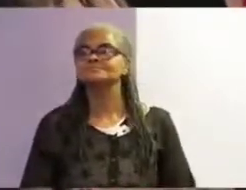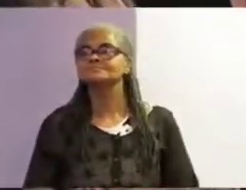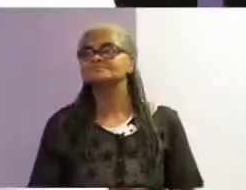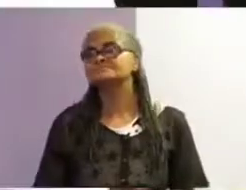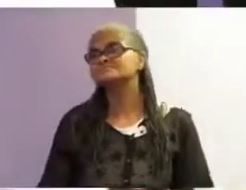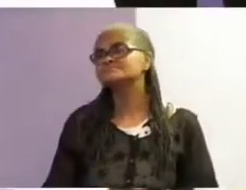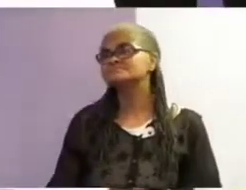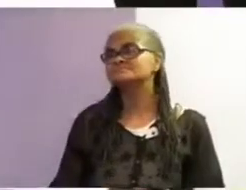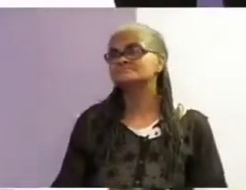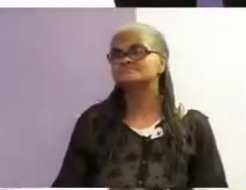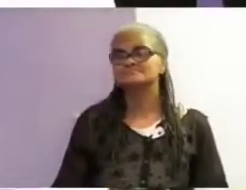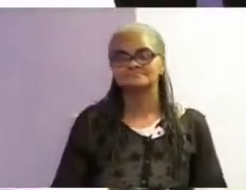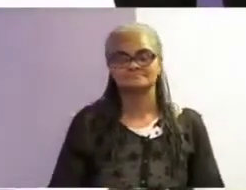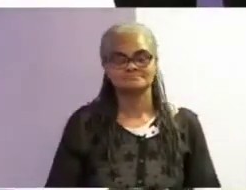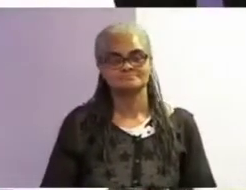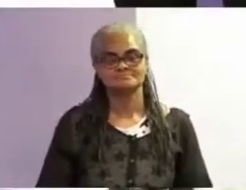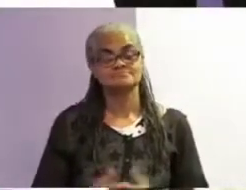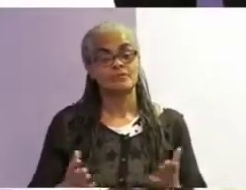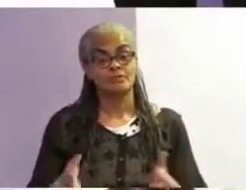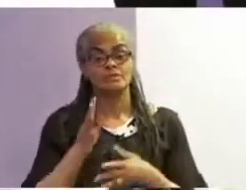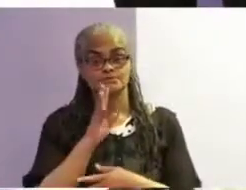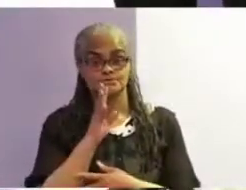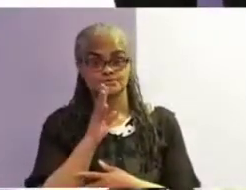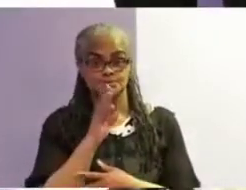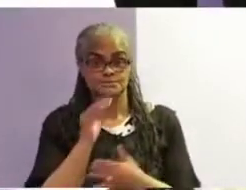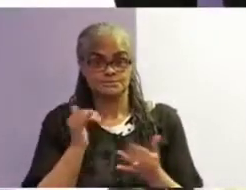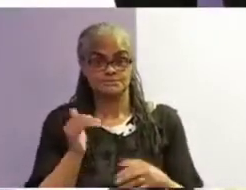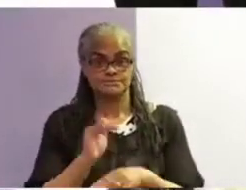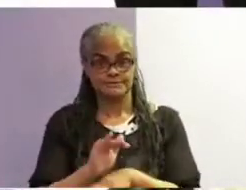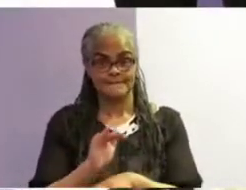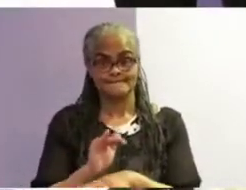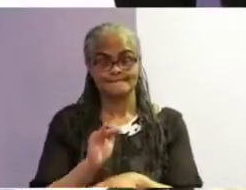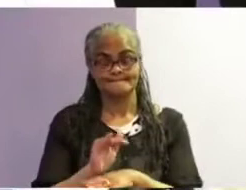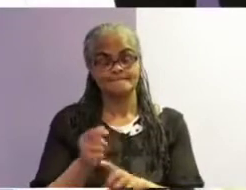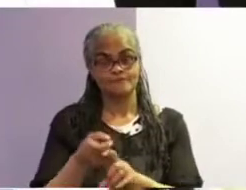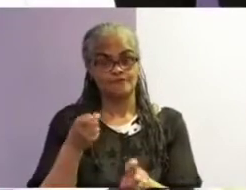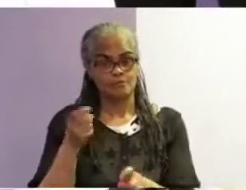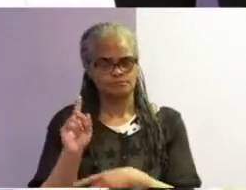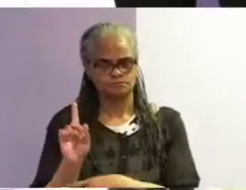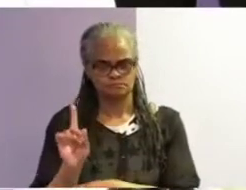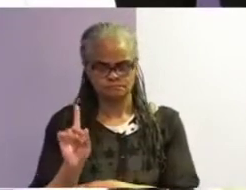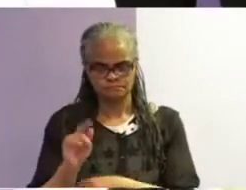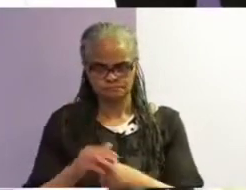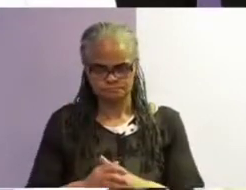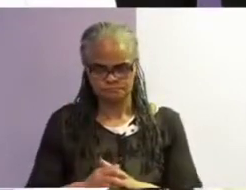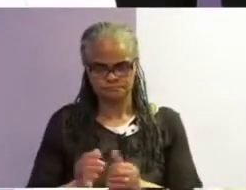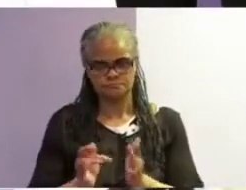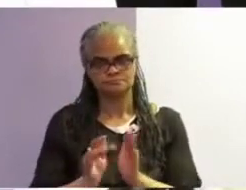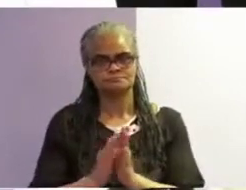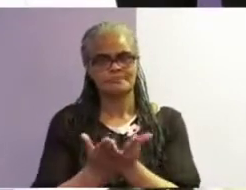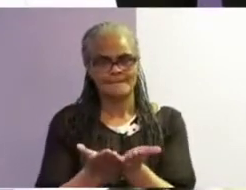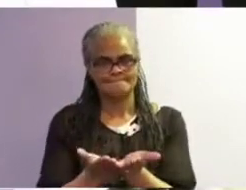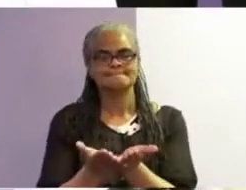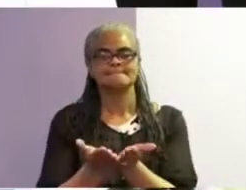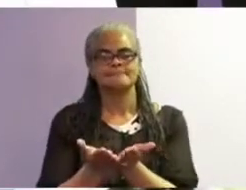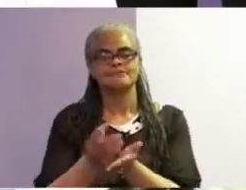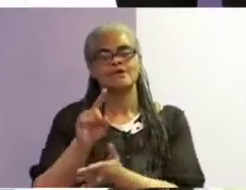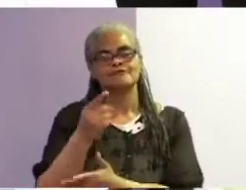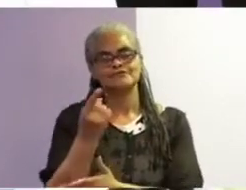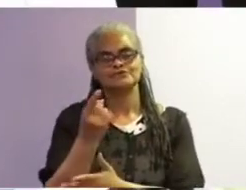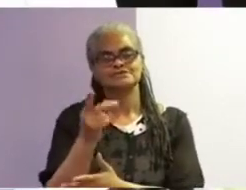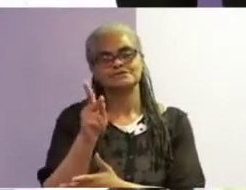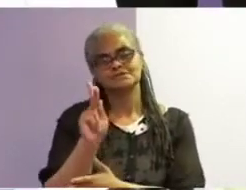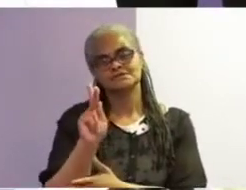I want to talk to you tonight from the book of 1